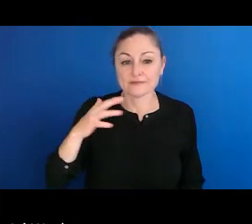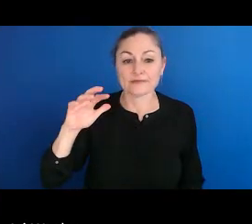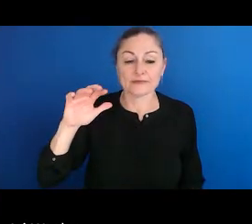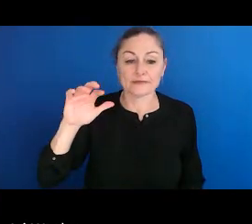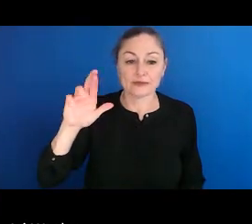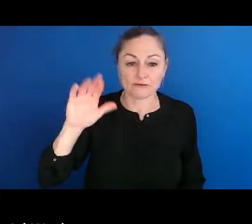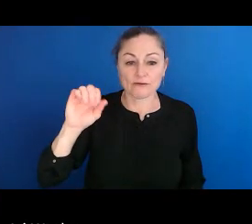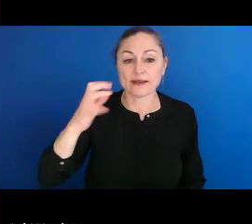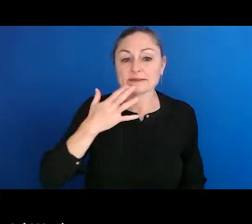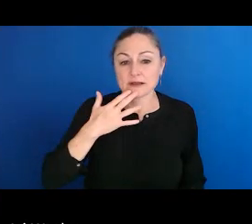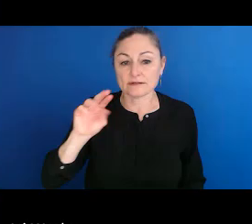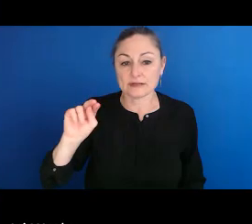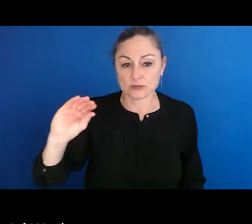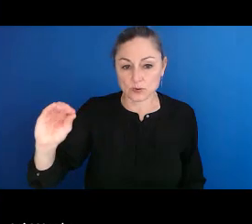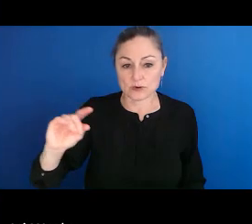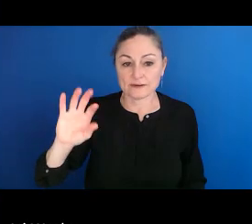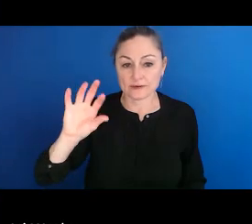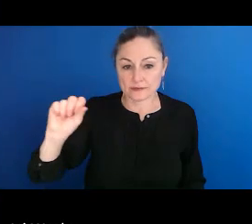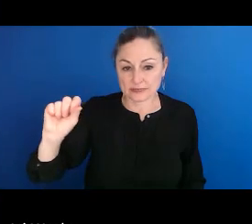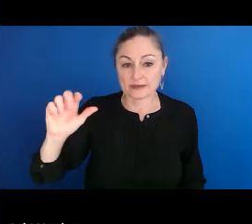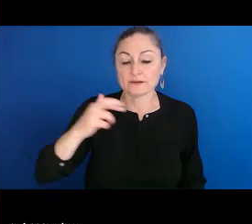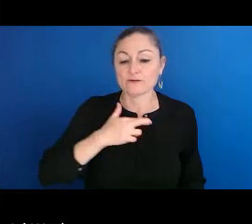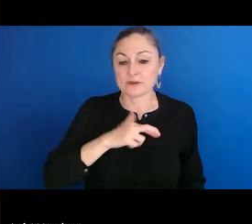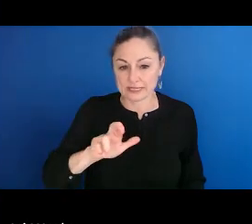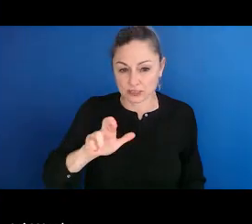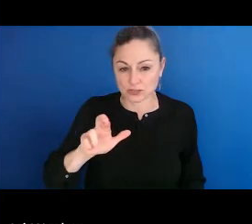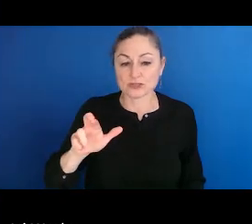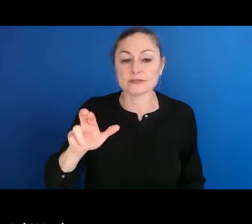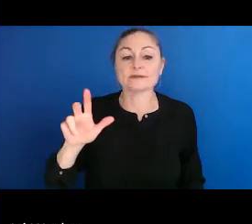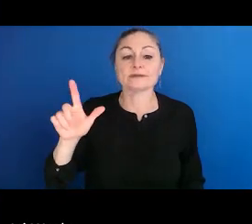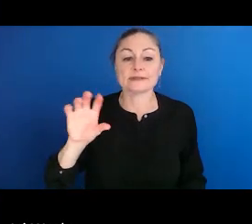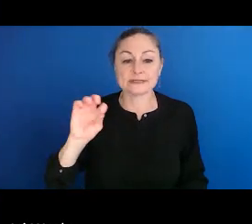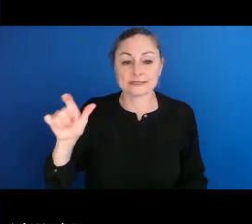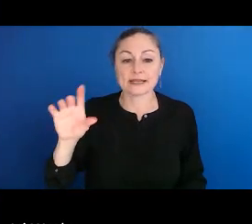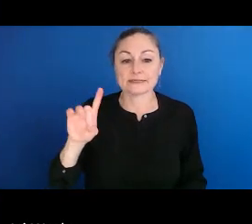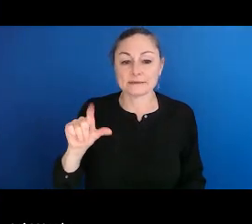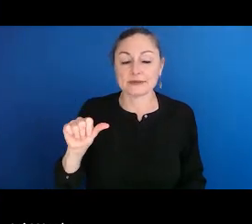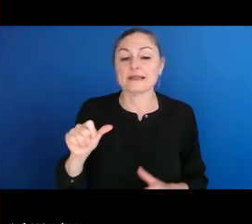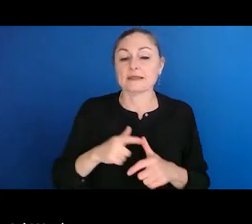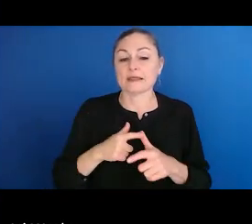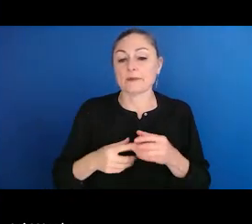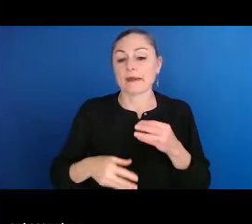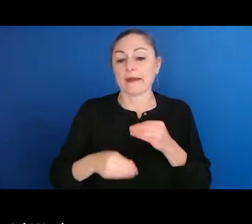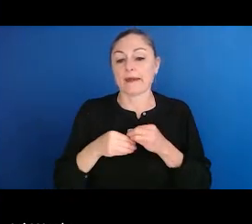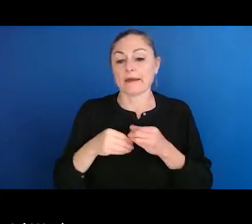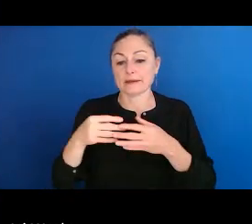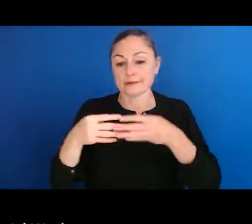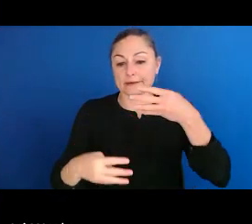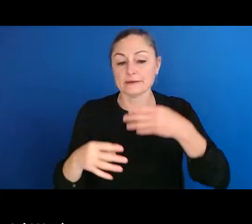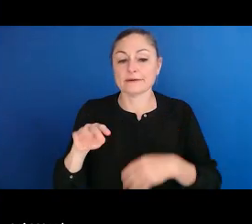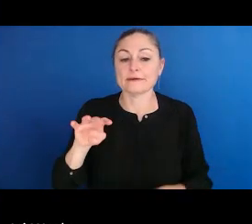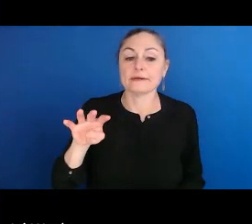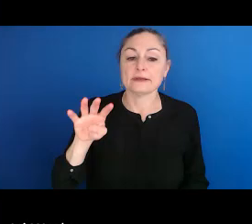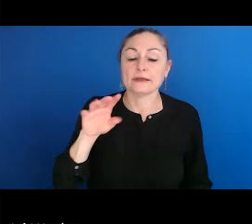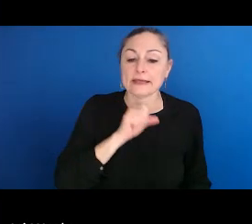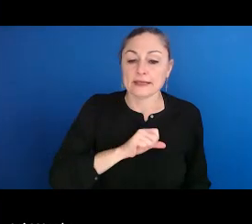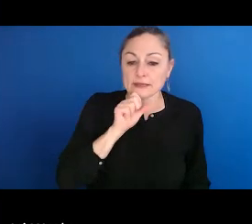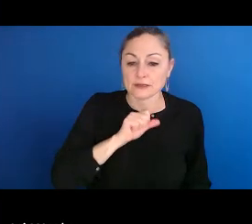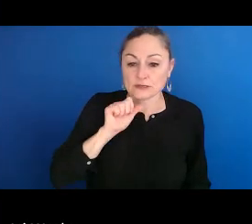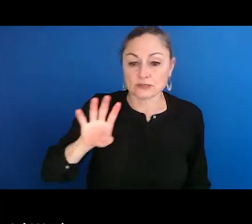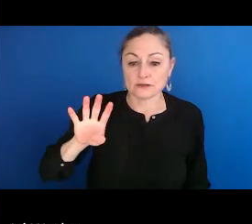familial status, religious creed, sex, disability, and then we add on age 40 and above,